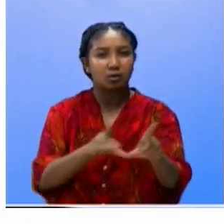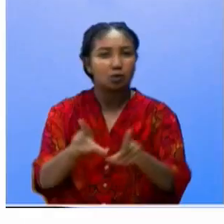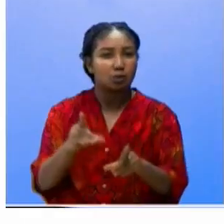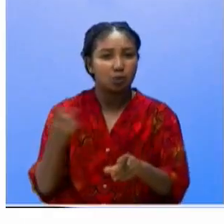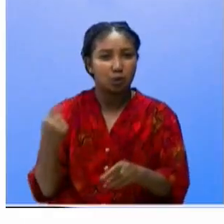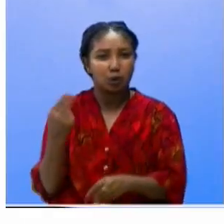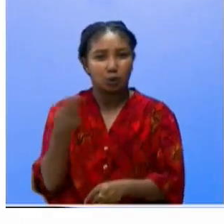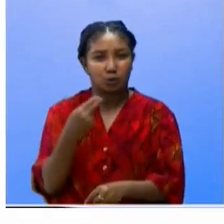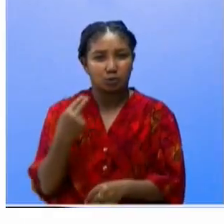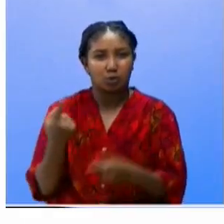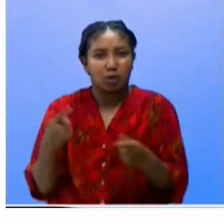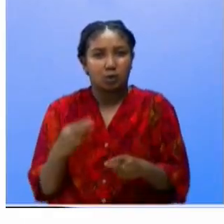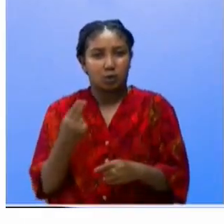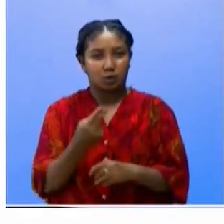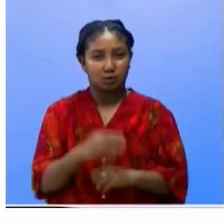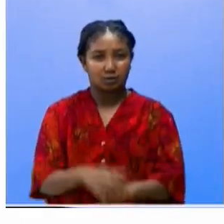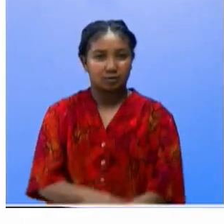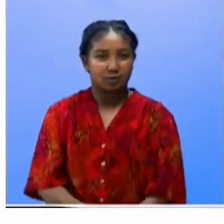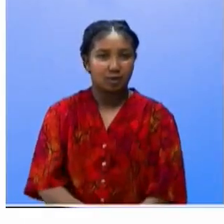use